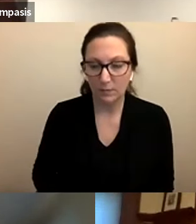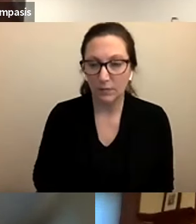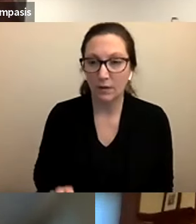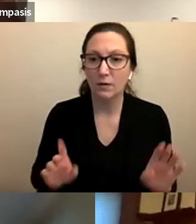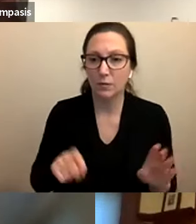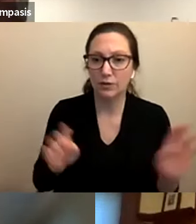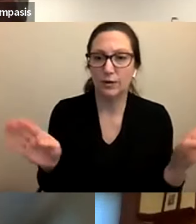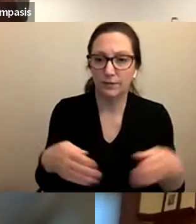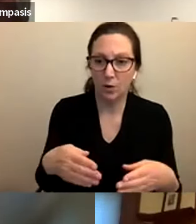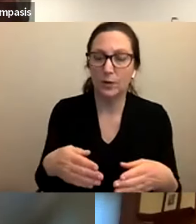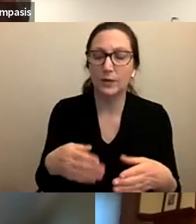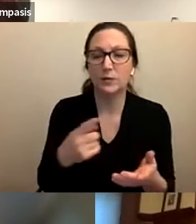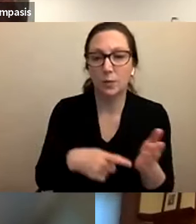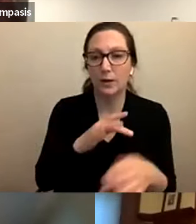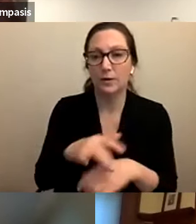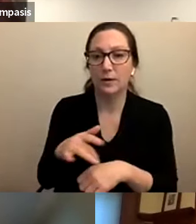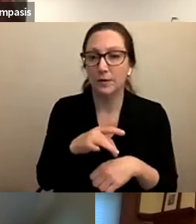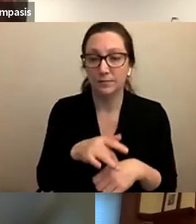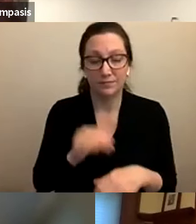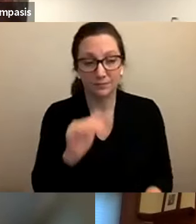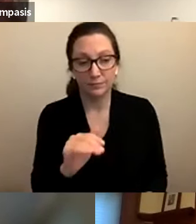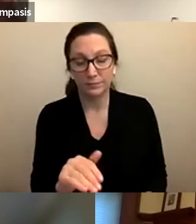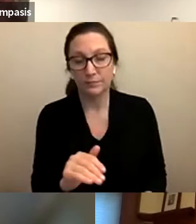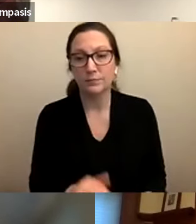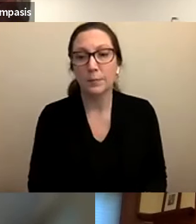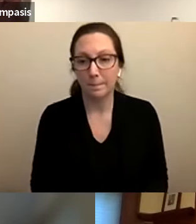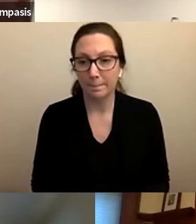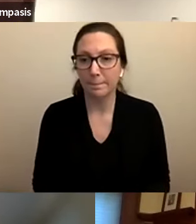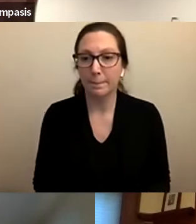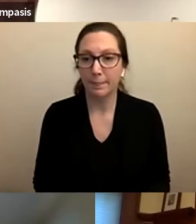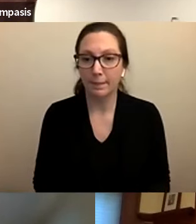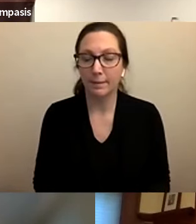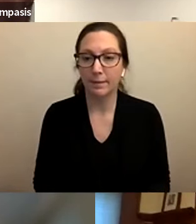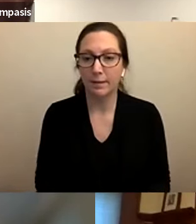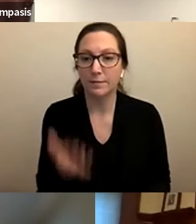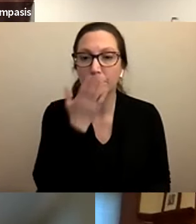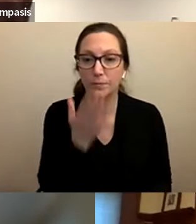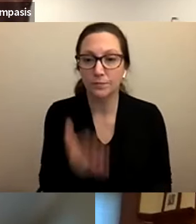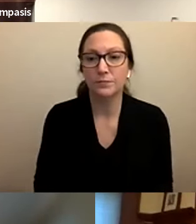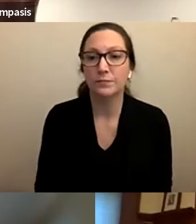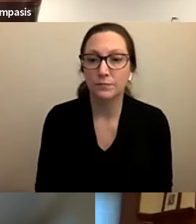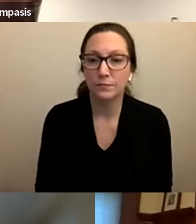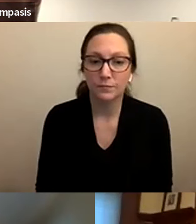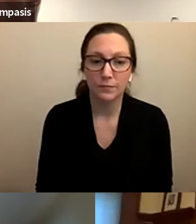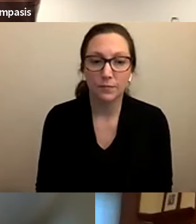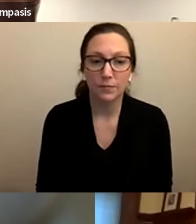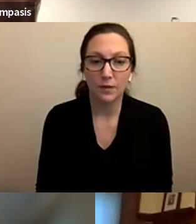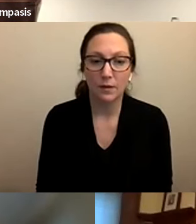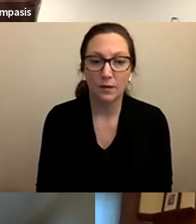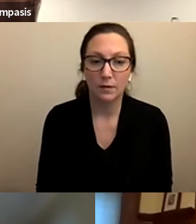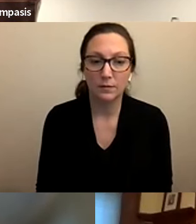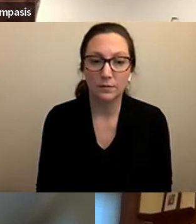focus on understand what resources are needed to put all students on an equal footing. Yeah, thank you. Down here. Thank you very much.